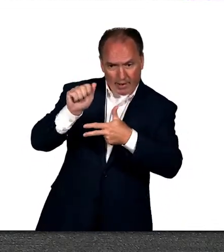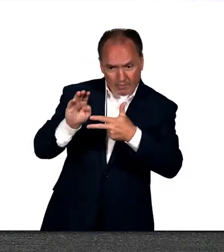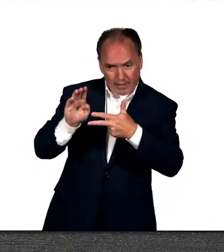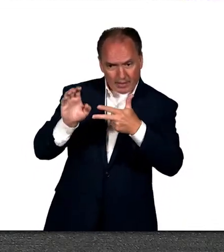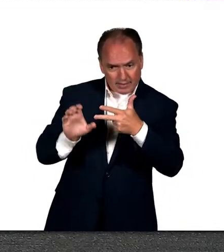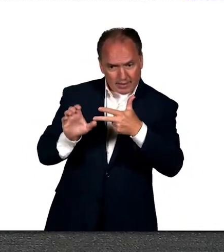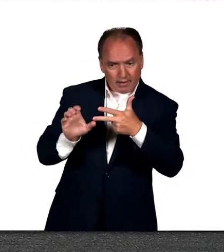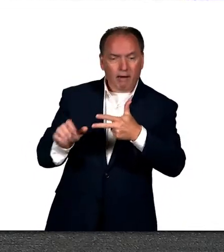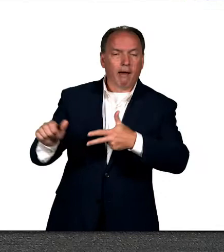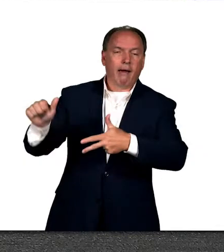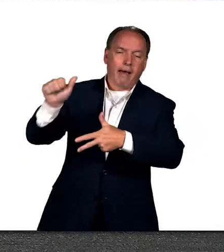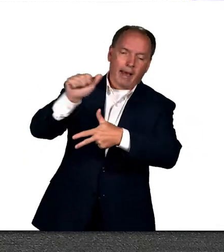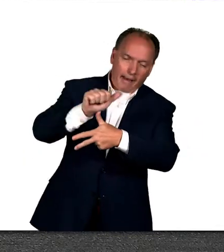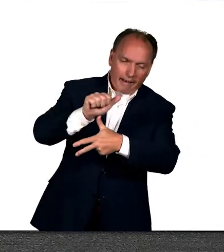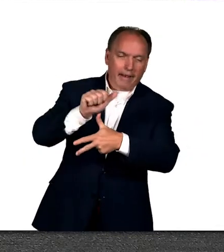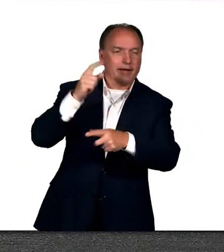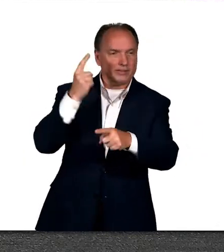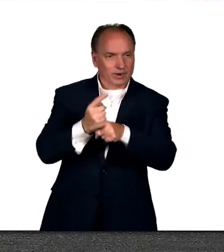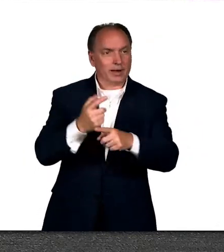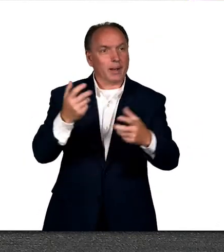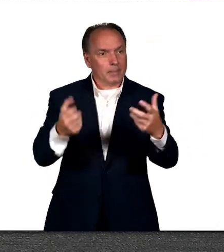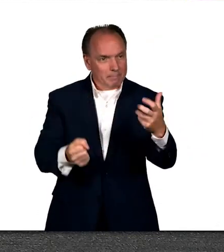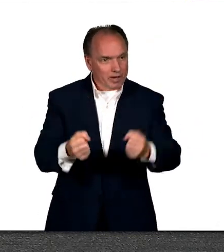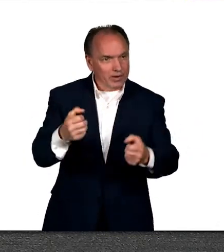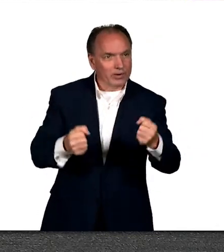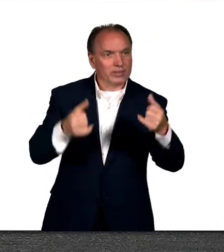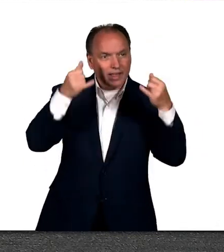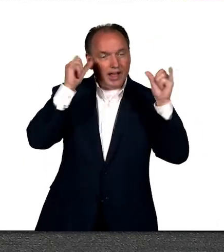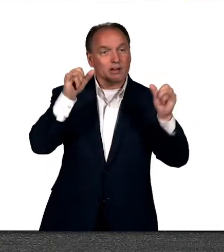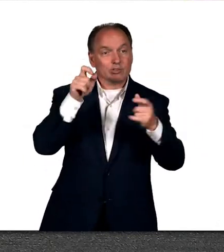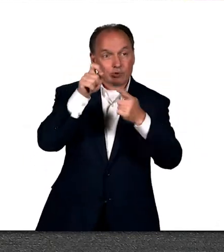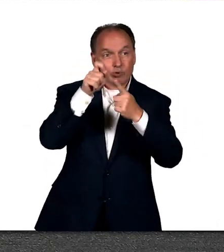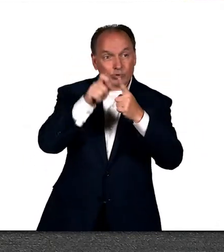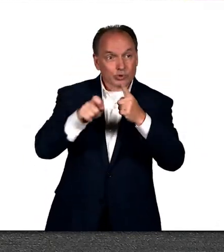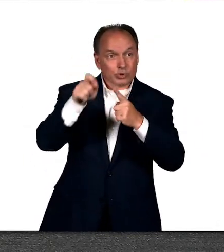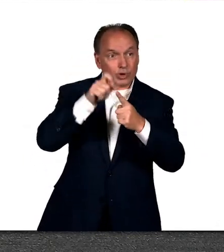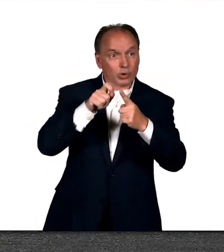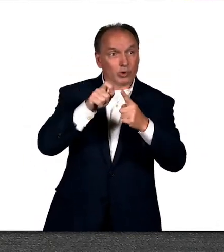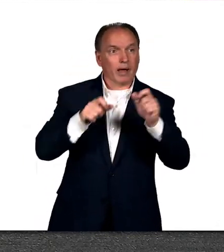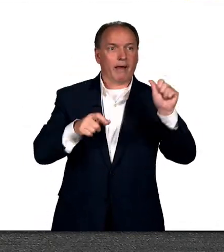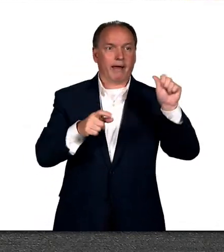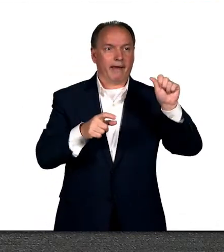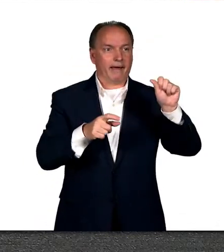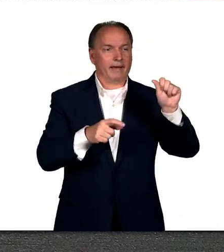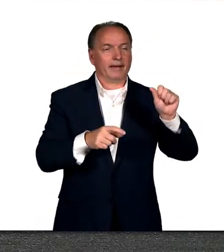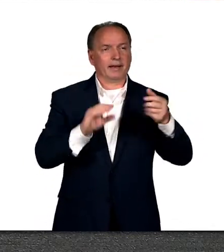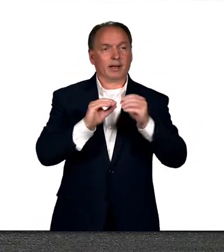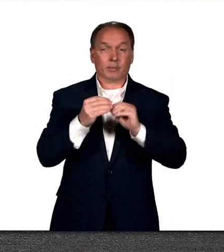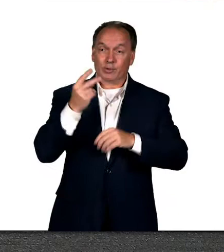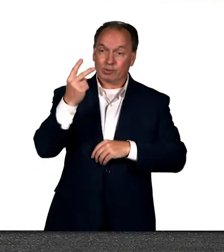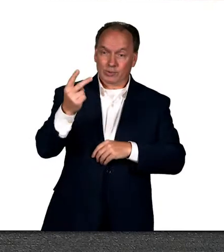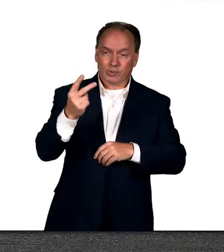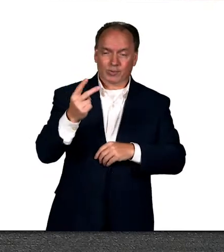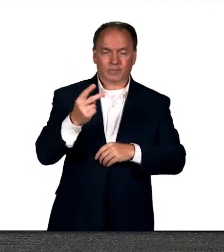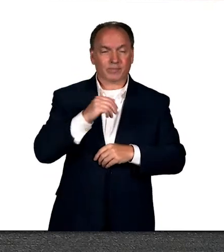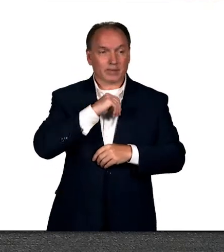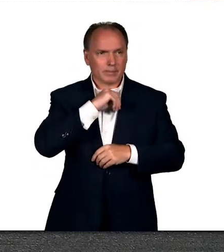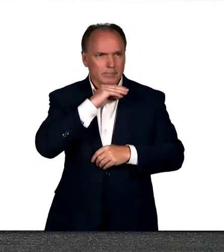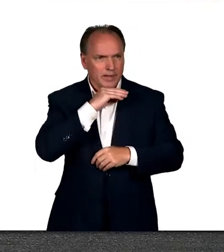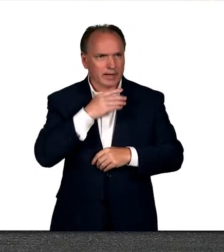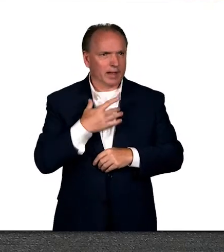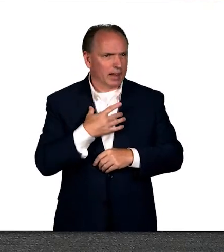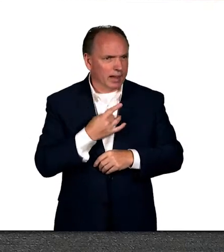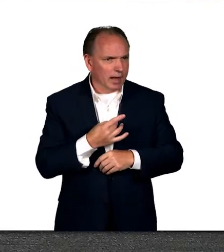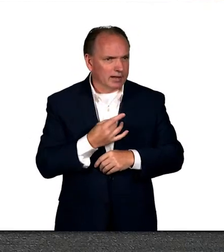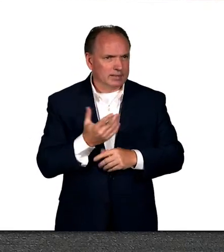Very good. A, milks the cows. And so you would circle A. Number 2, the pig